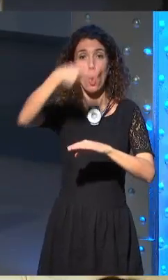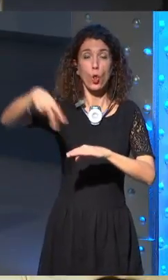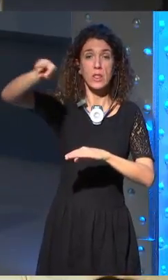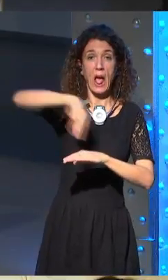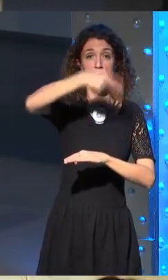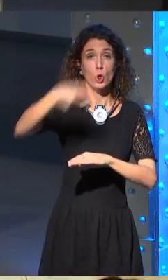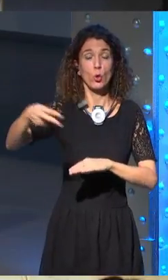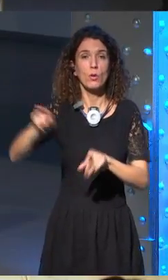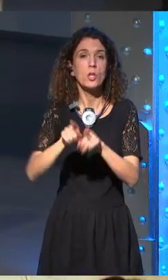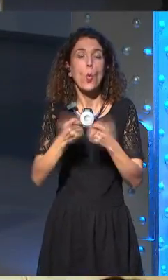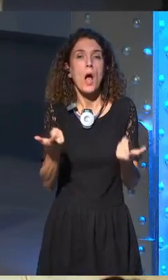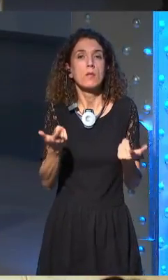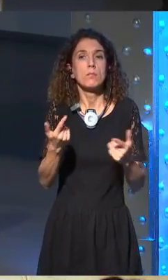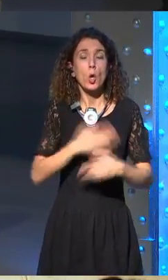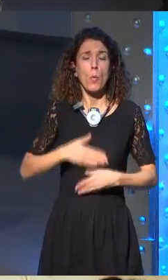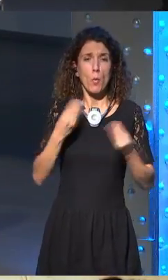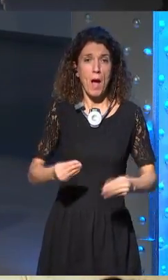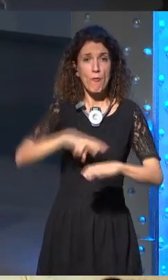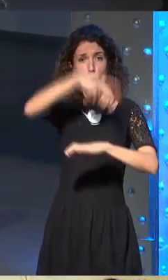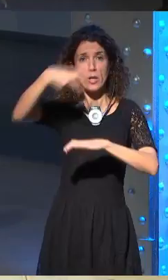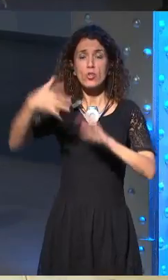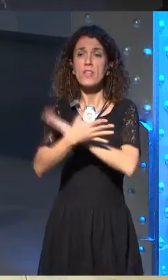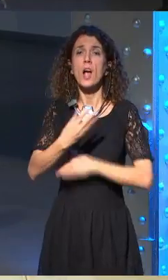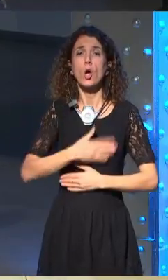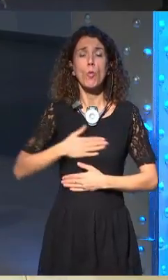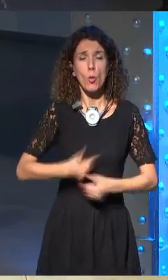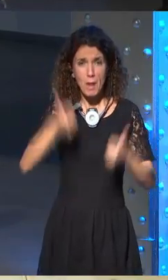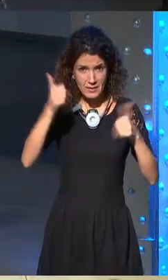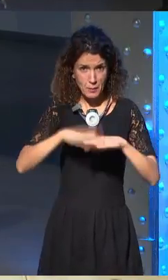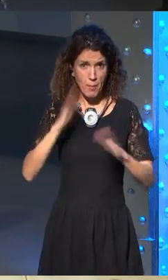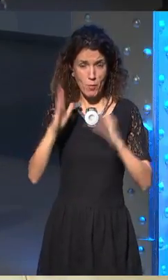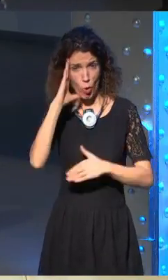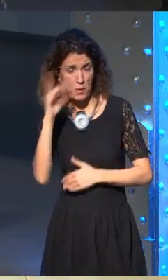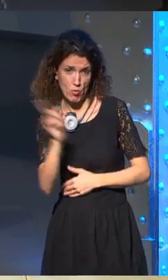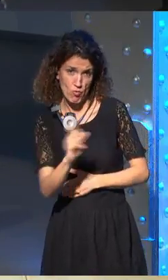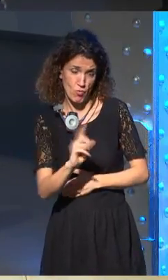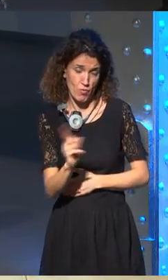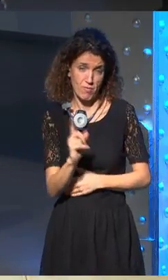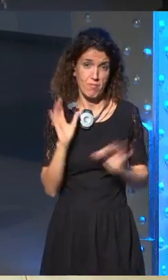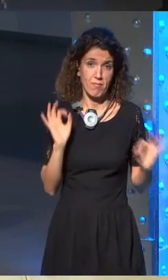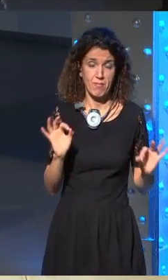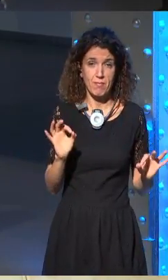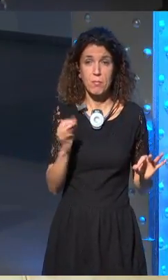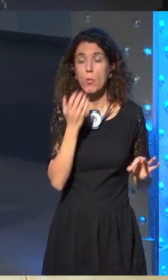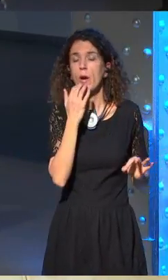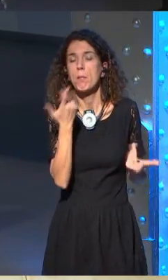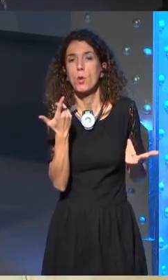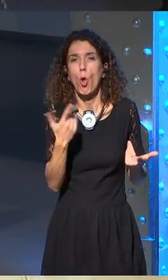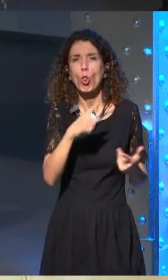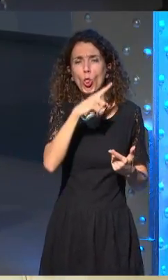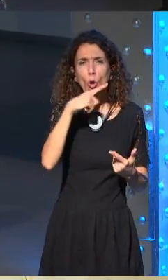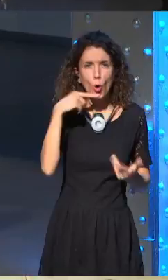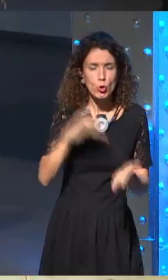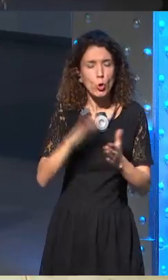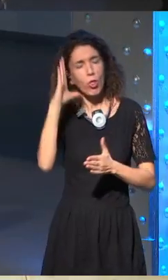be more comfortable for you to sleep. Certainly, there are pains that you might have when you sleep